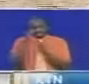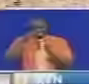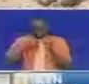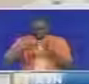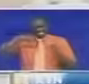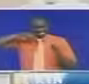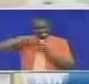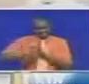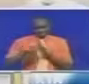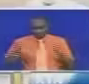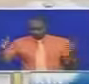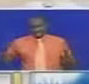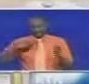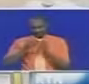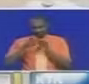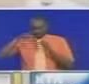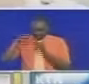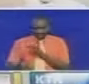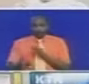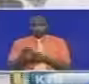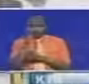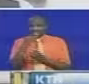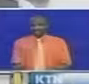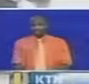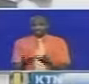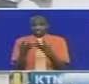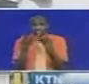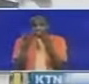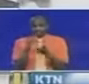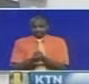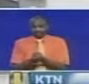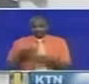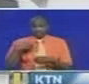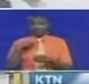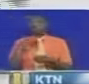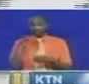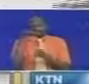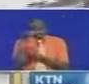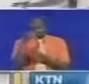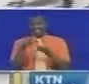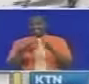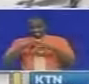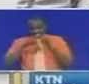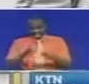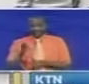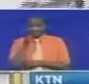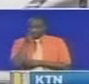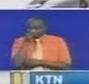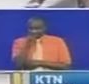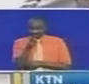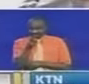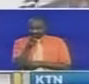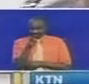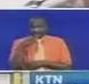deep, and water had surfaced from underground. Tutauliza specialist engineer wa maji, watu